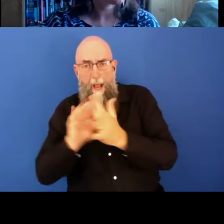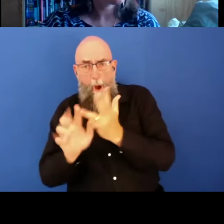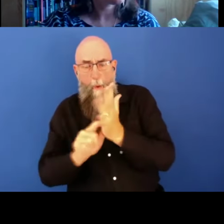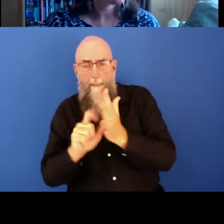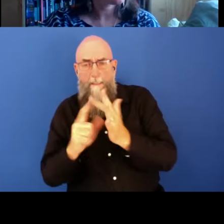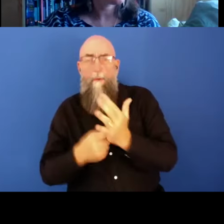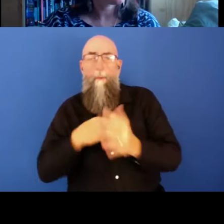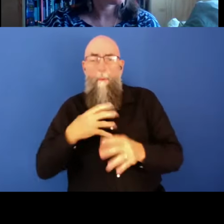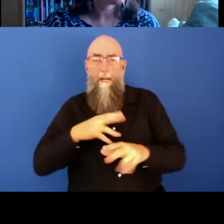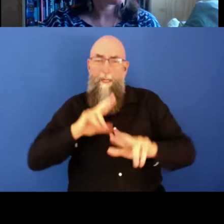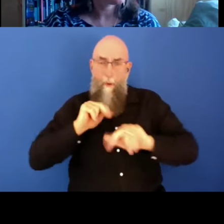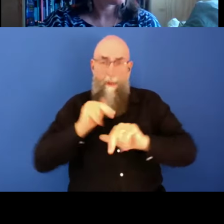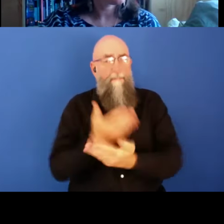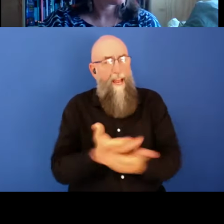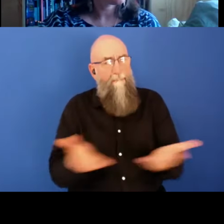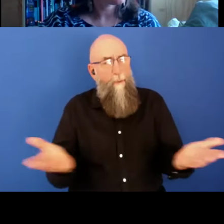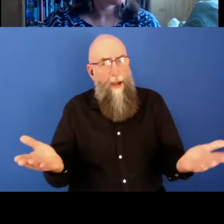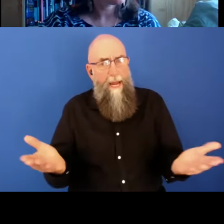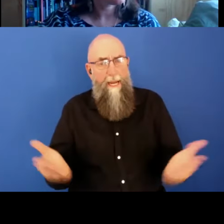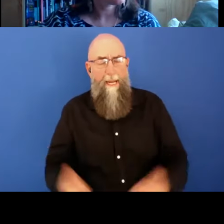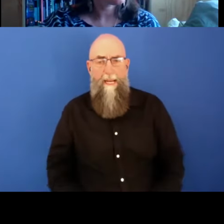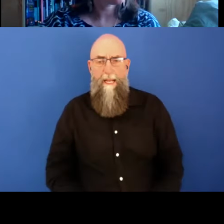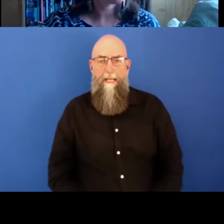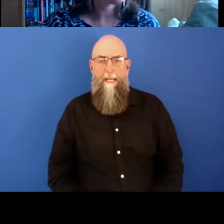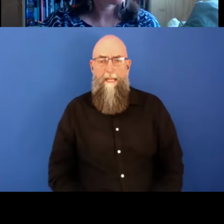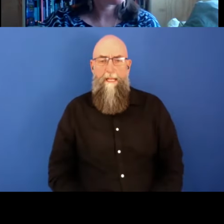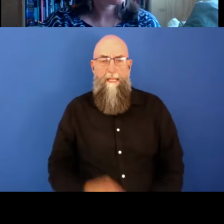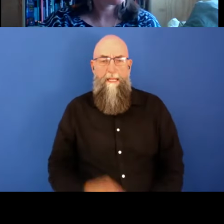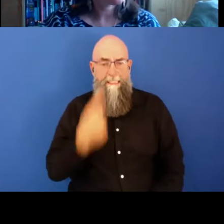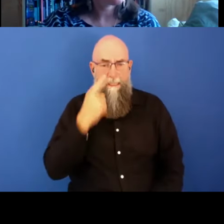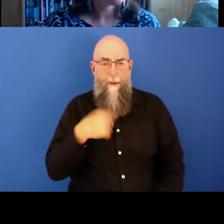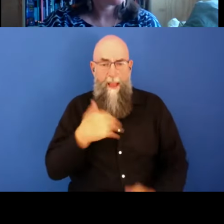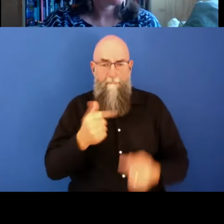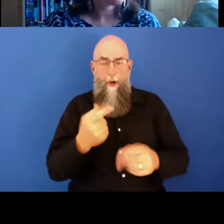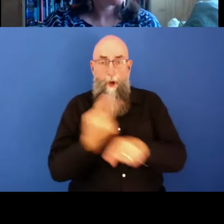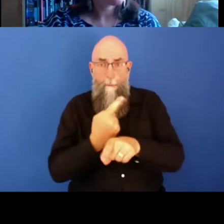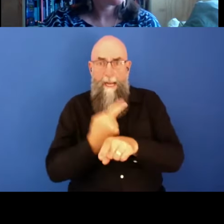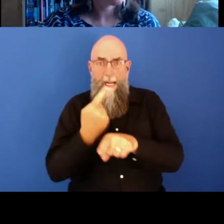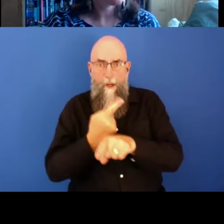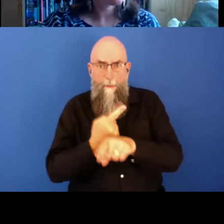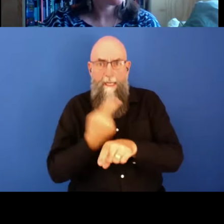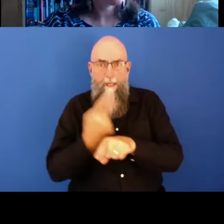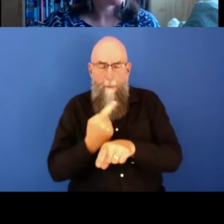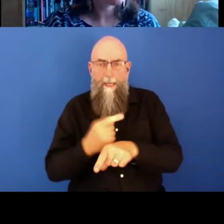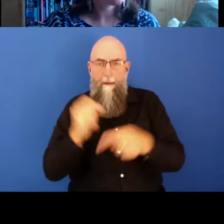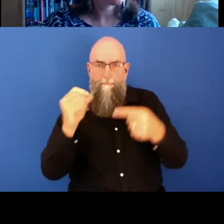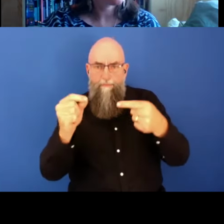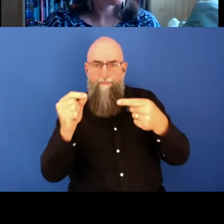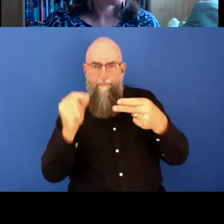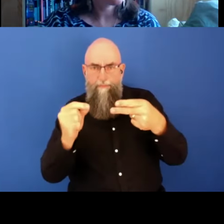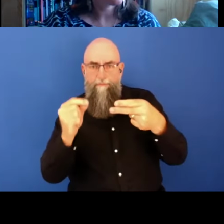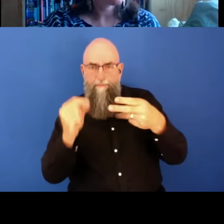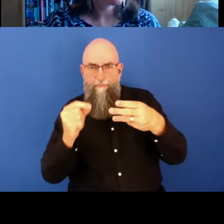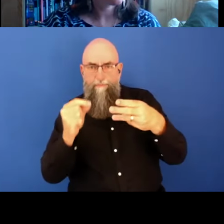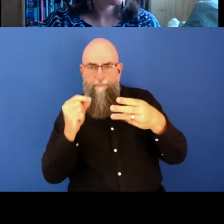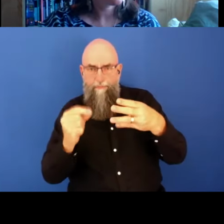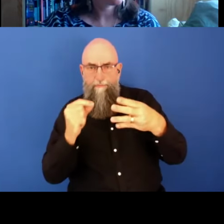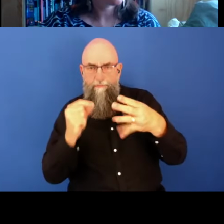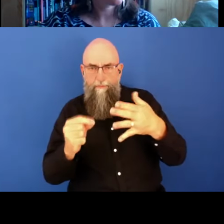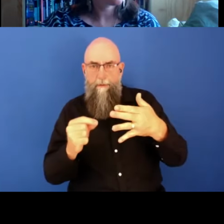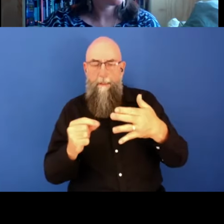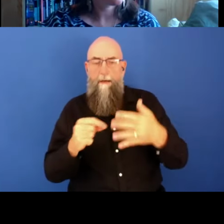right um and look there's lots of little comments running in about um um what would happen to get longer term